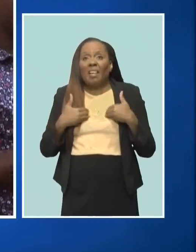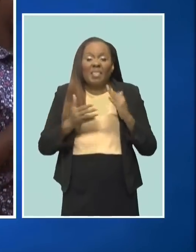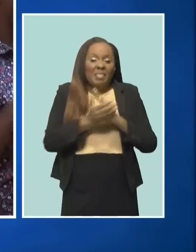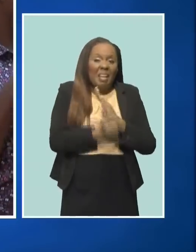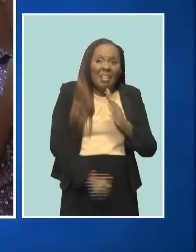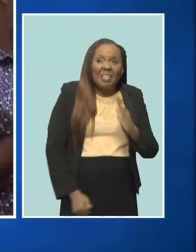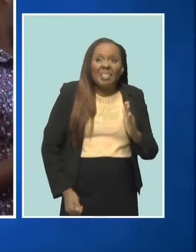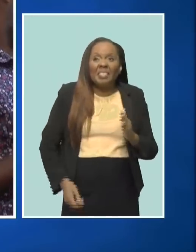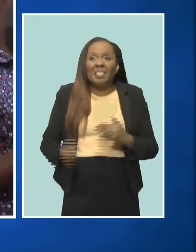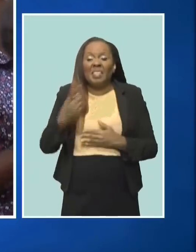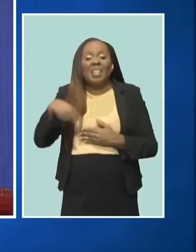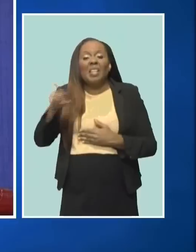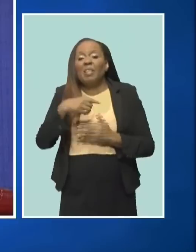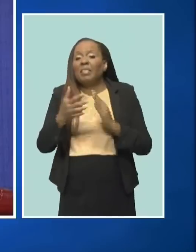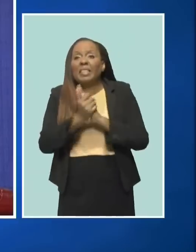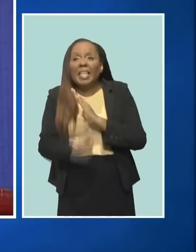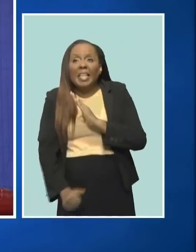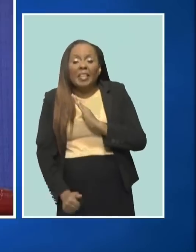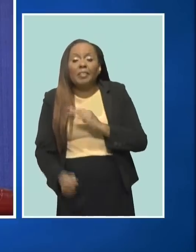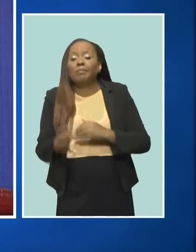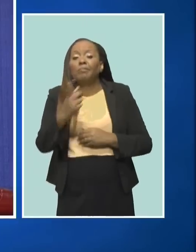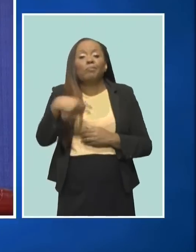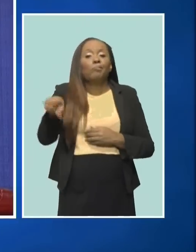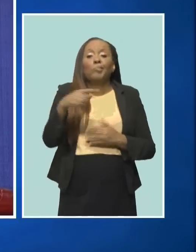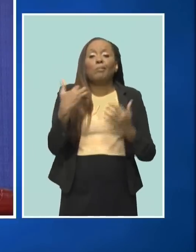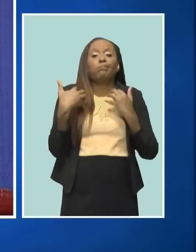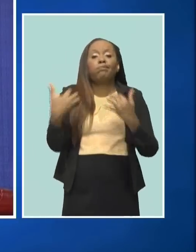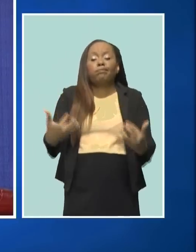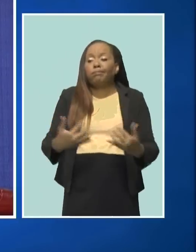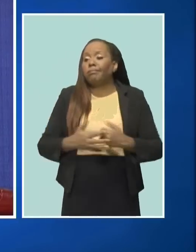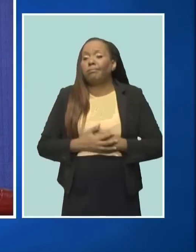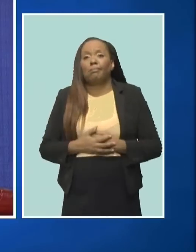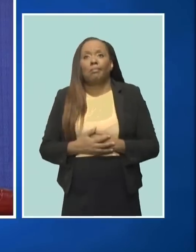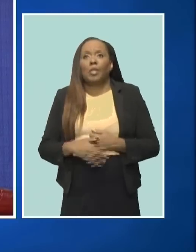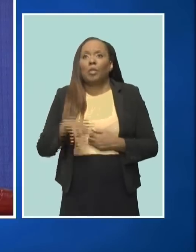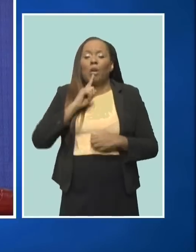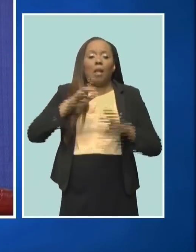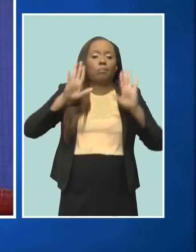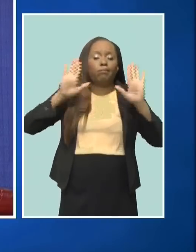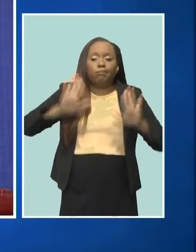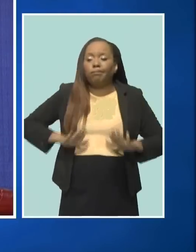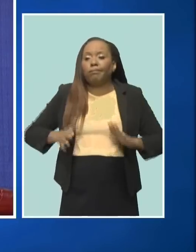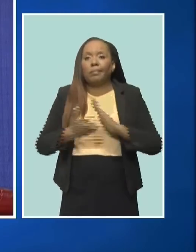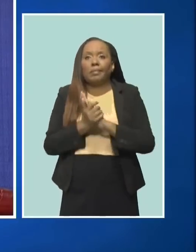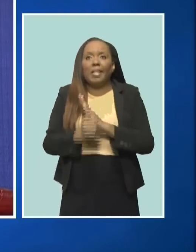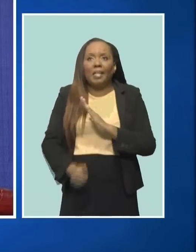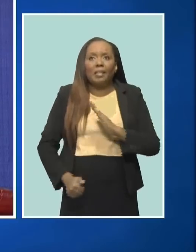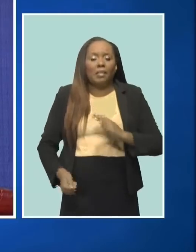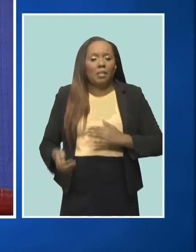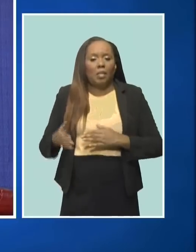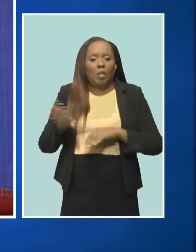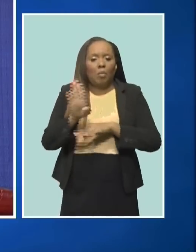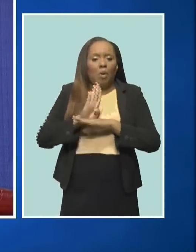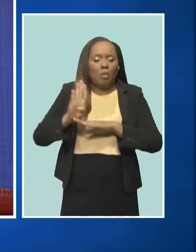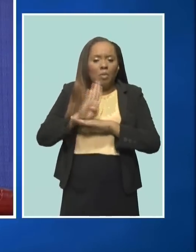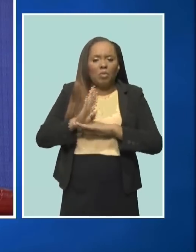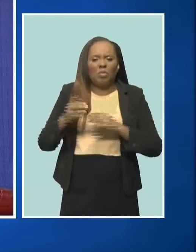absolutely no doubt about it. And really impressive talent per square mile when you consider our